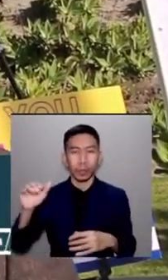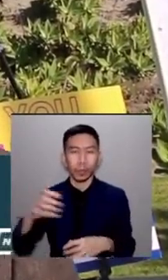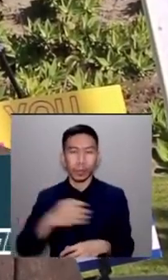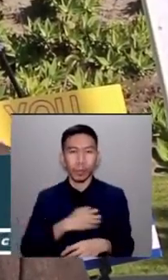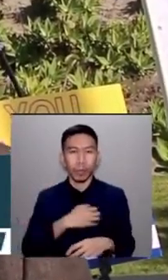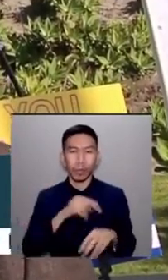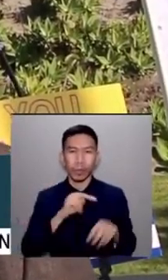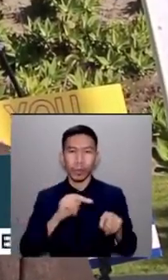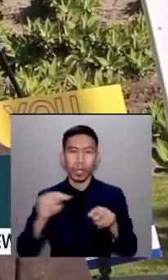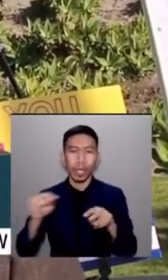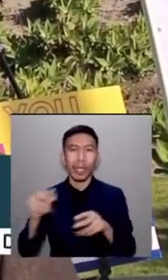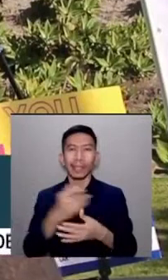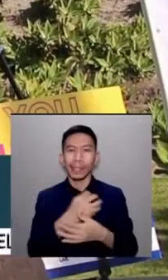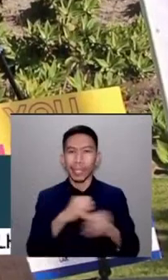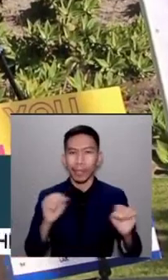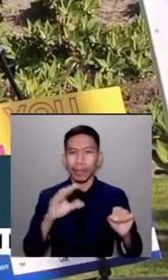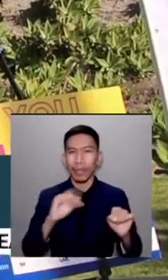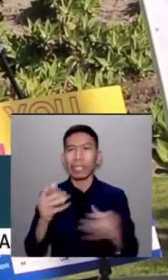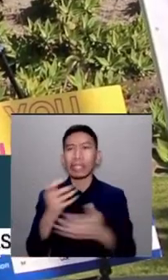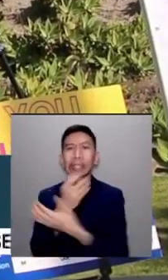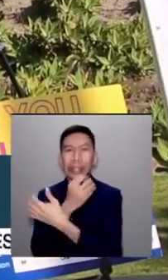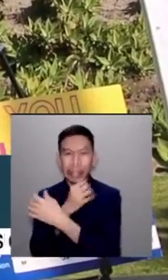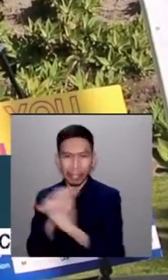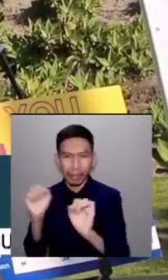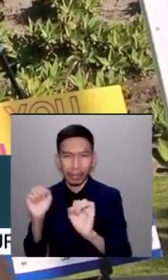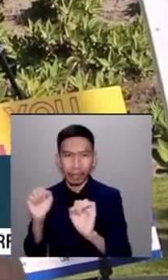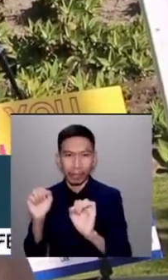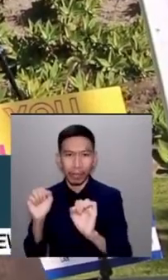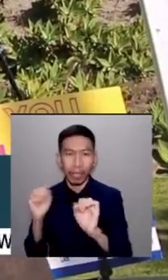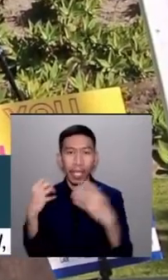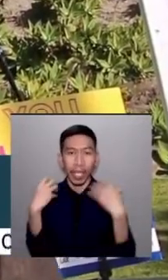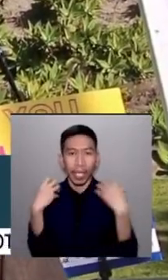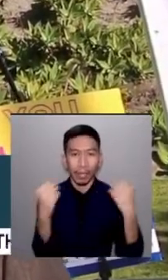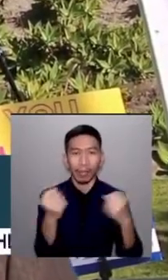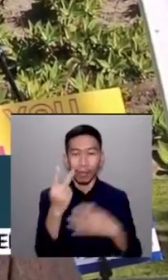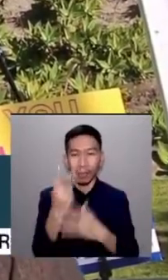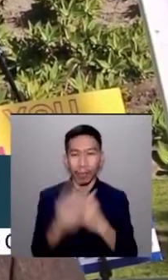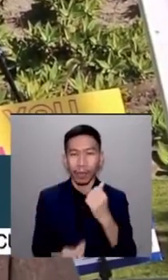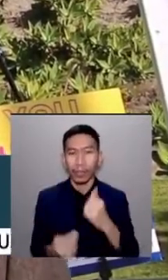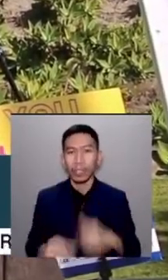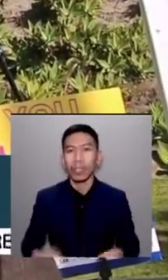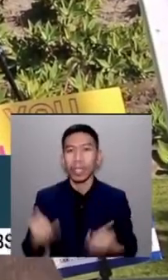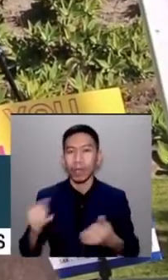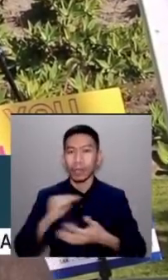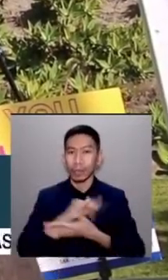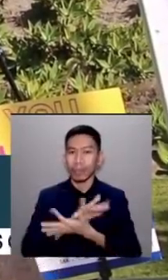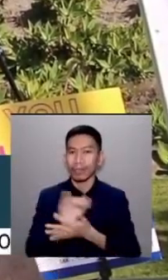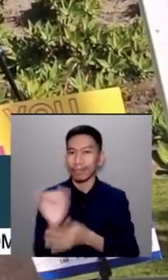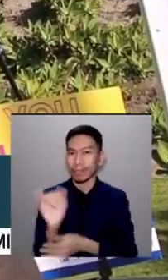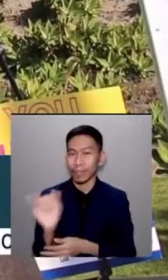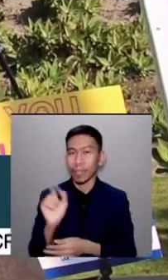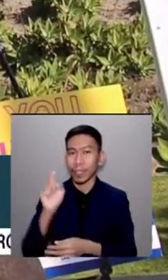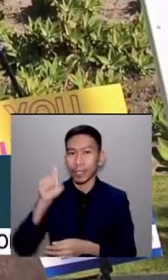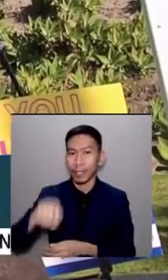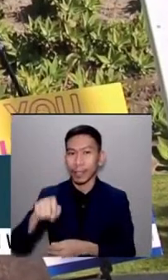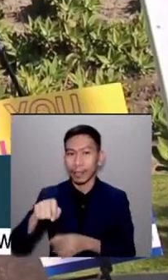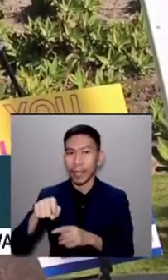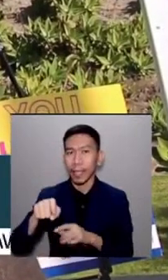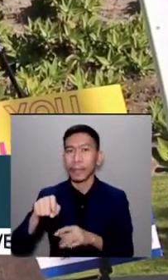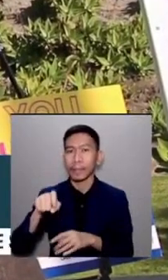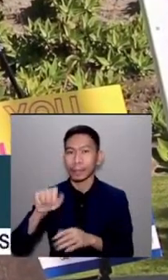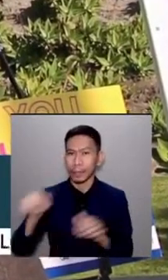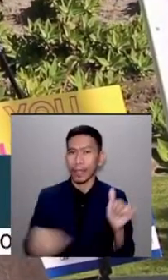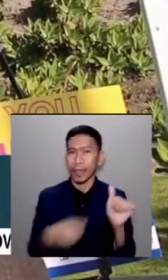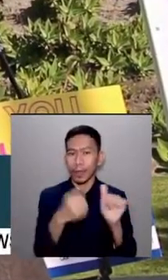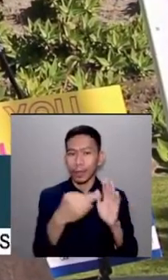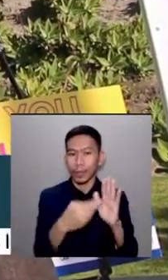public health and public safety of the day. Obviously in the middle of an international pandemic still, so we need to make sure that we're following the guidelines to be